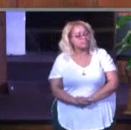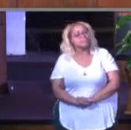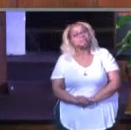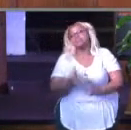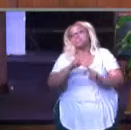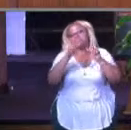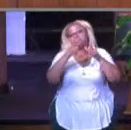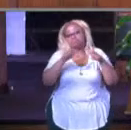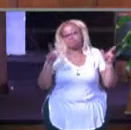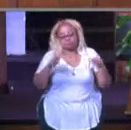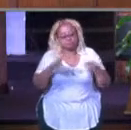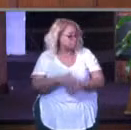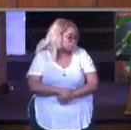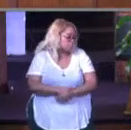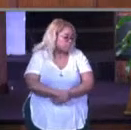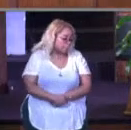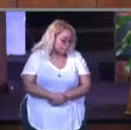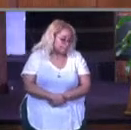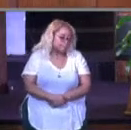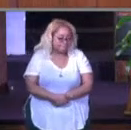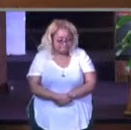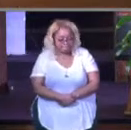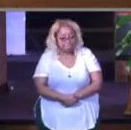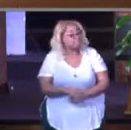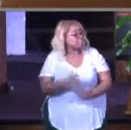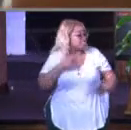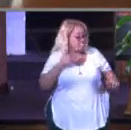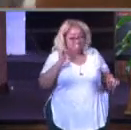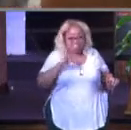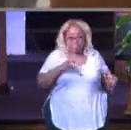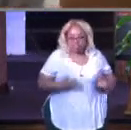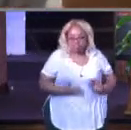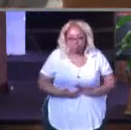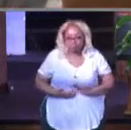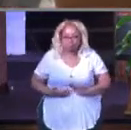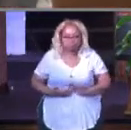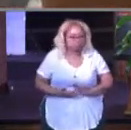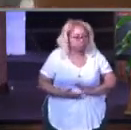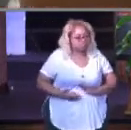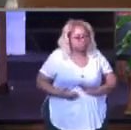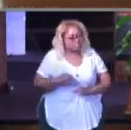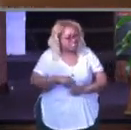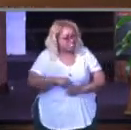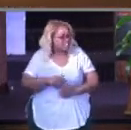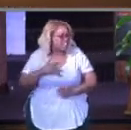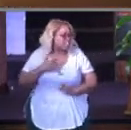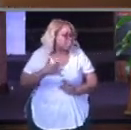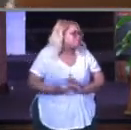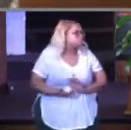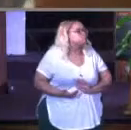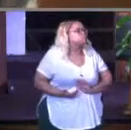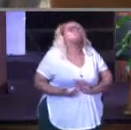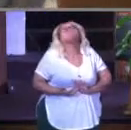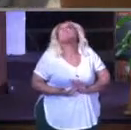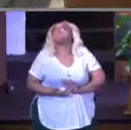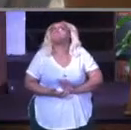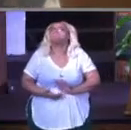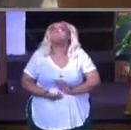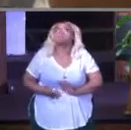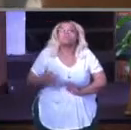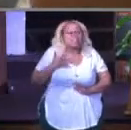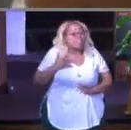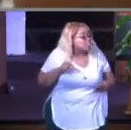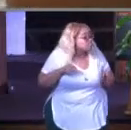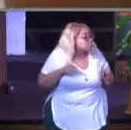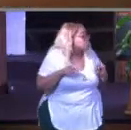Ghost. Do you feel that thing bubbling up on the inside of you? and make